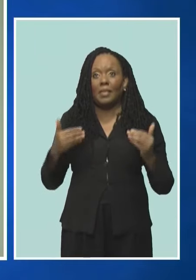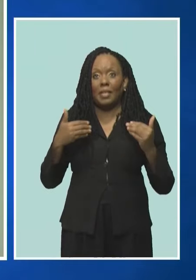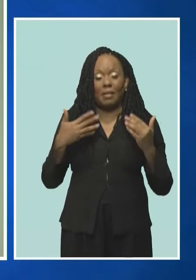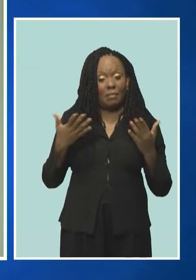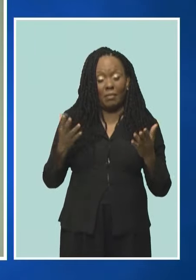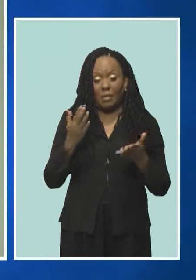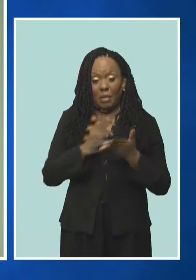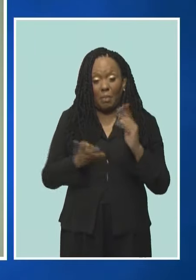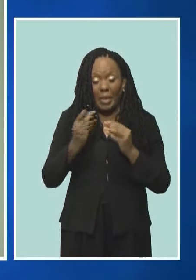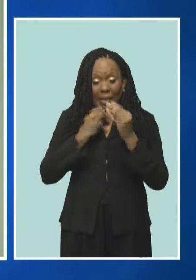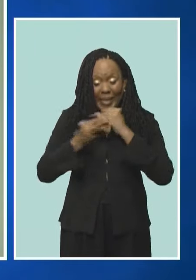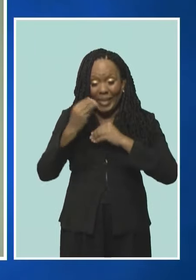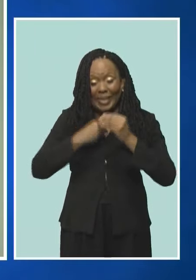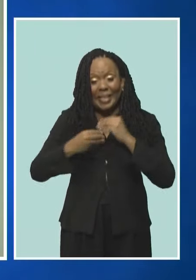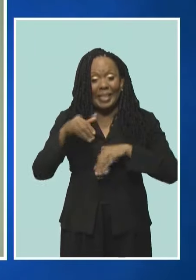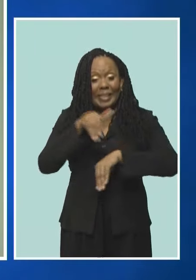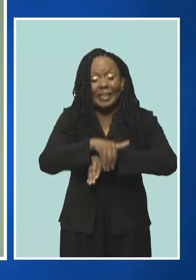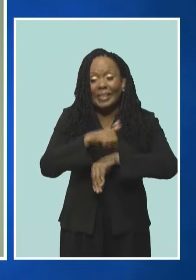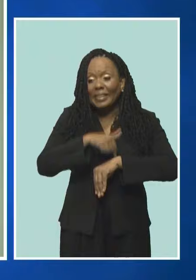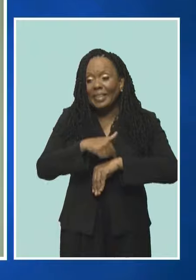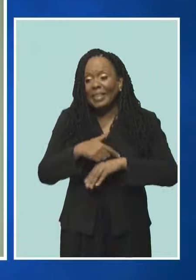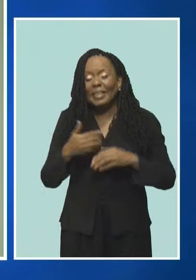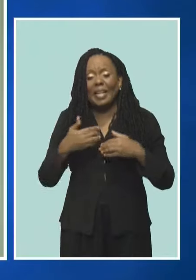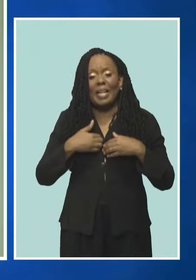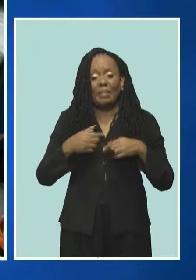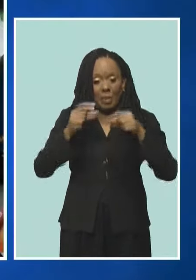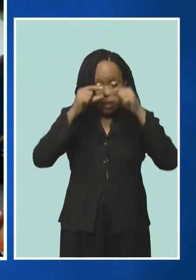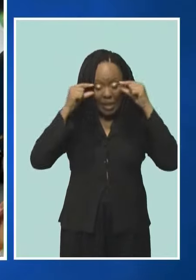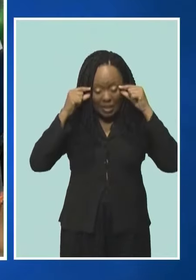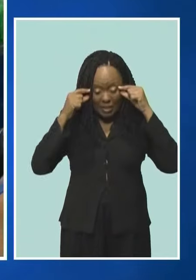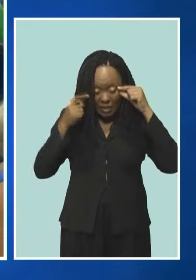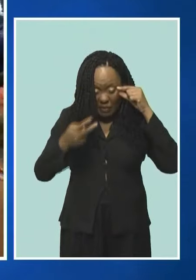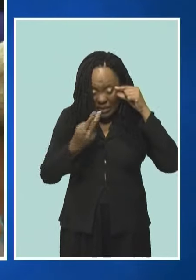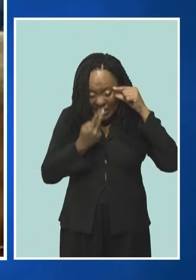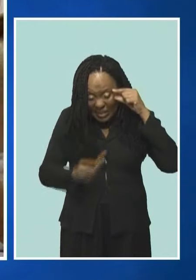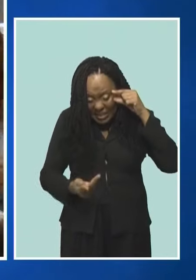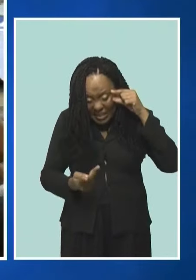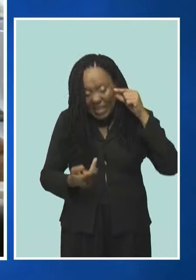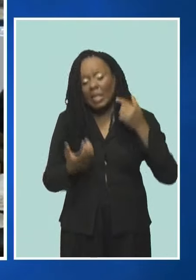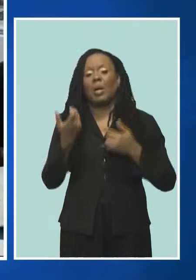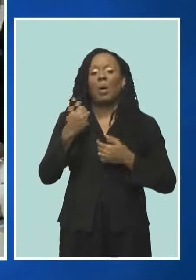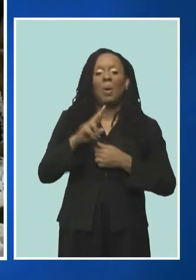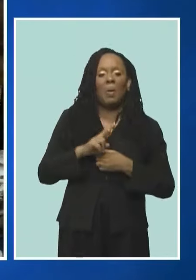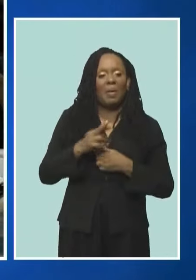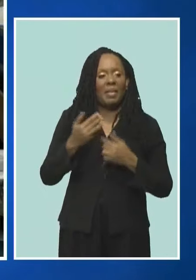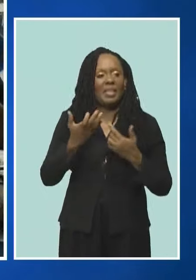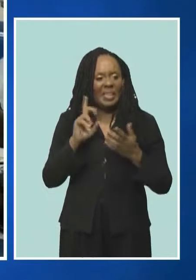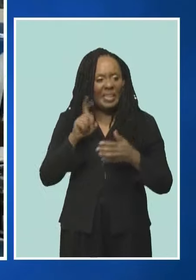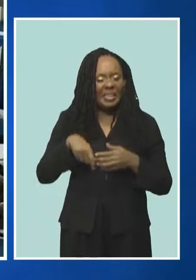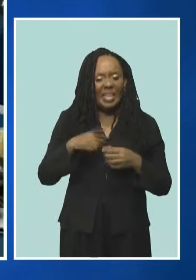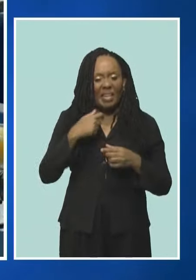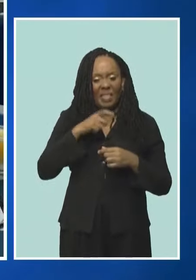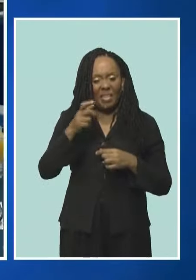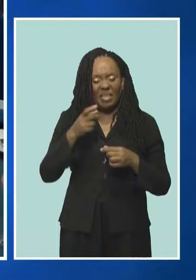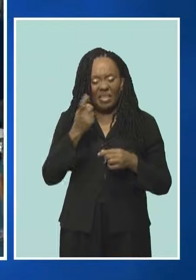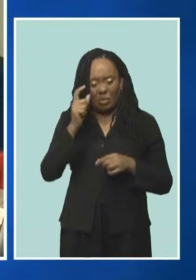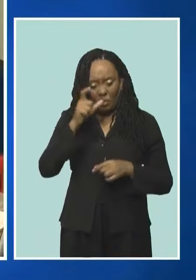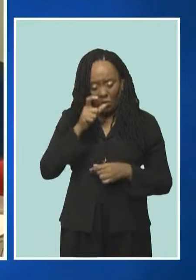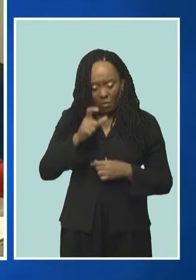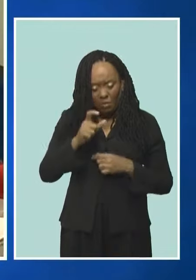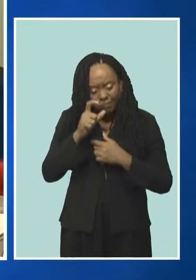and their little magnifying glasses, and I fully understand that. He says management systems incorporating new technologies will